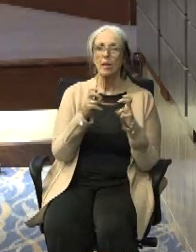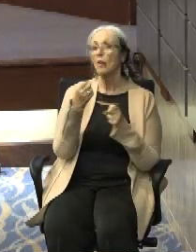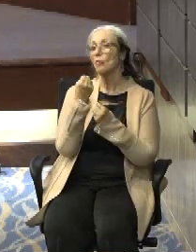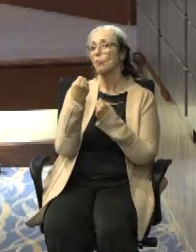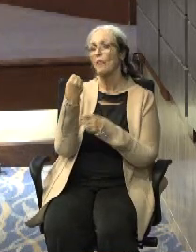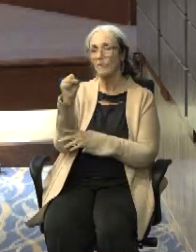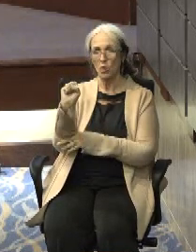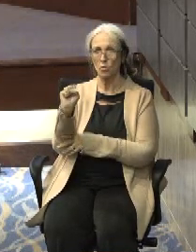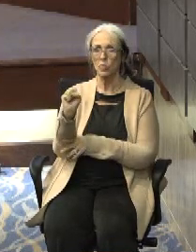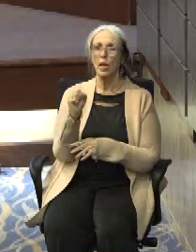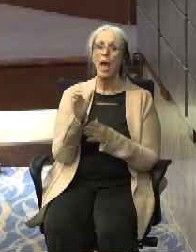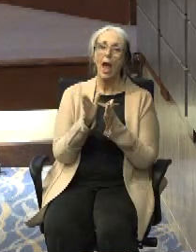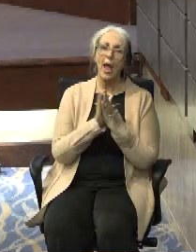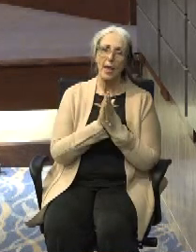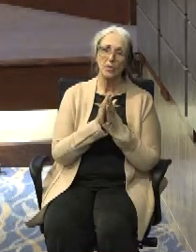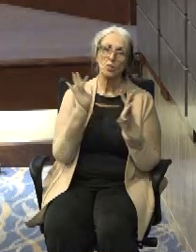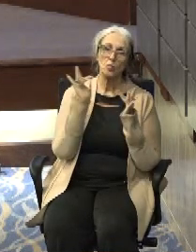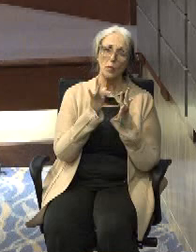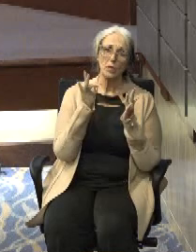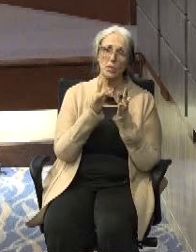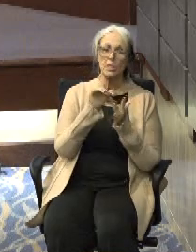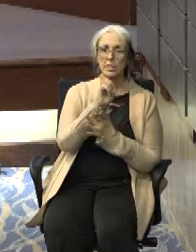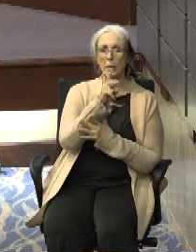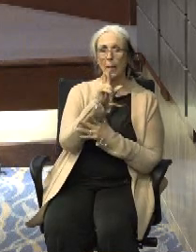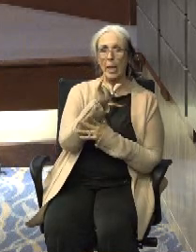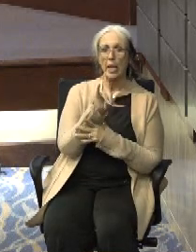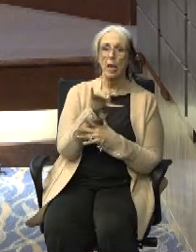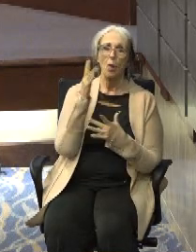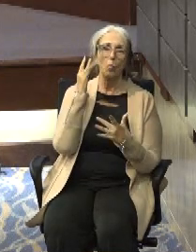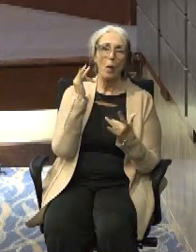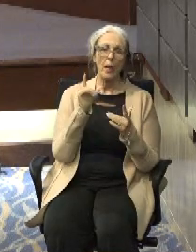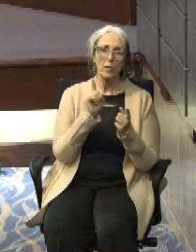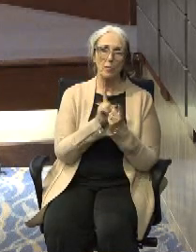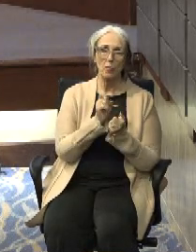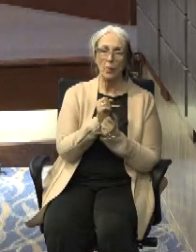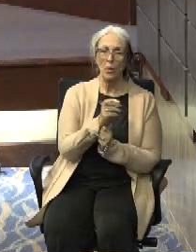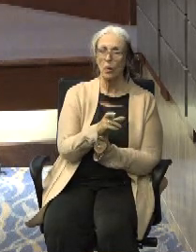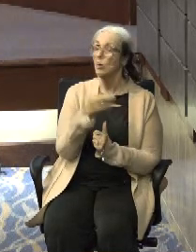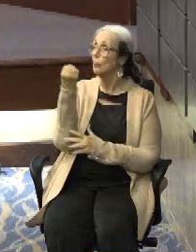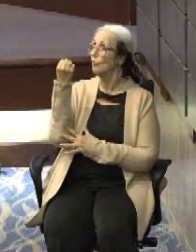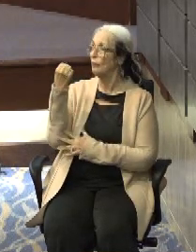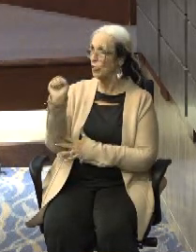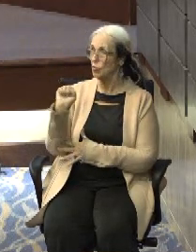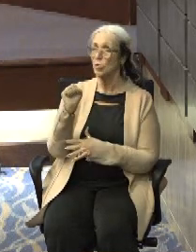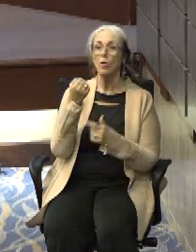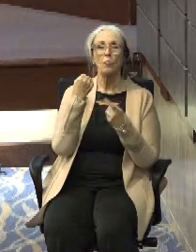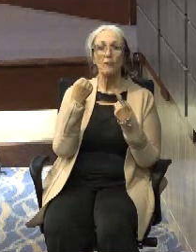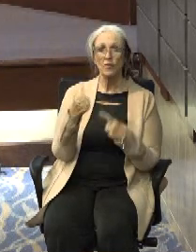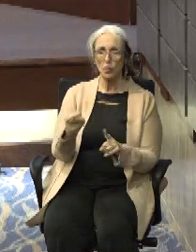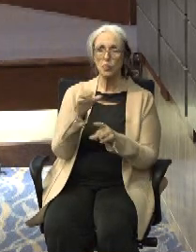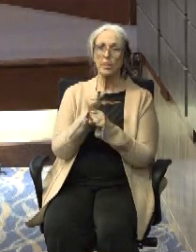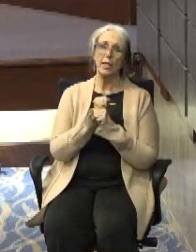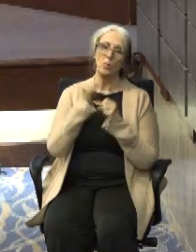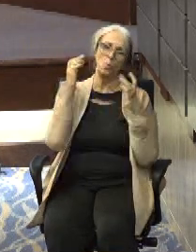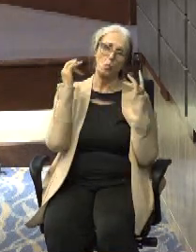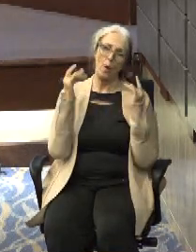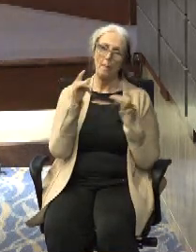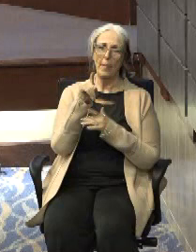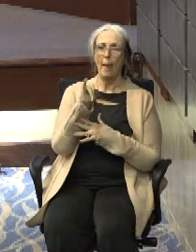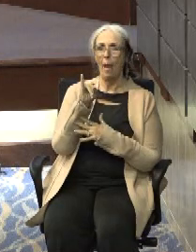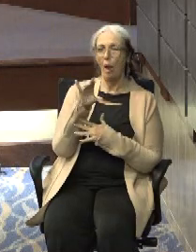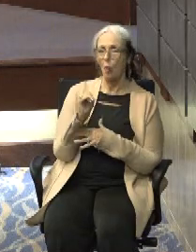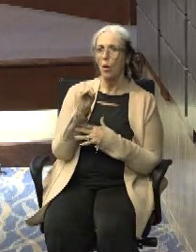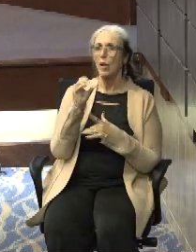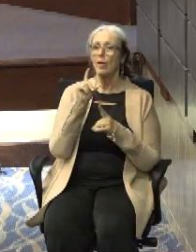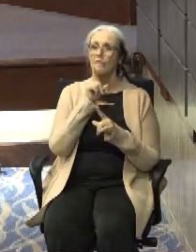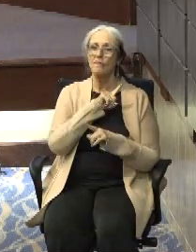refused. I asked her to reach out to PIO Shibley while I was meeting with her, and she refused. She refused to get to the bottom of why her PIO gave